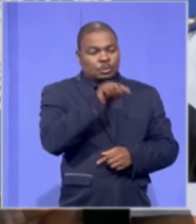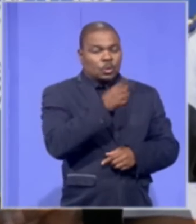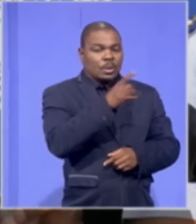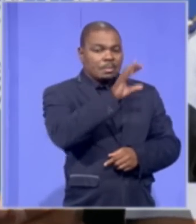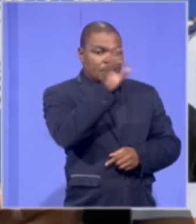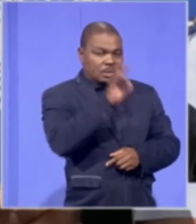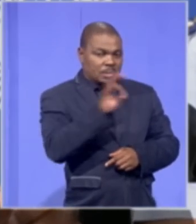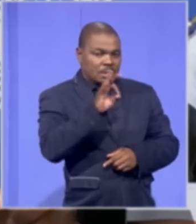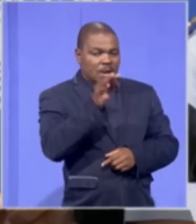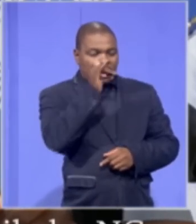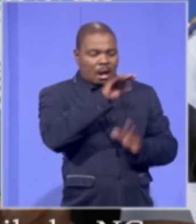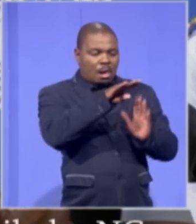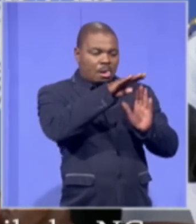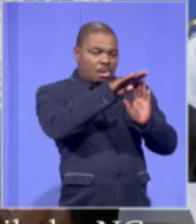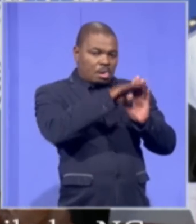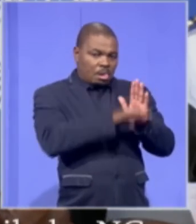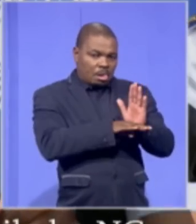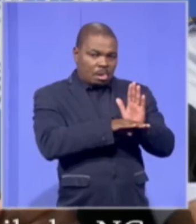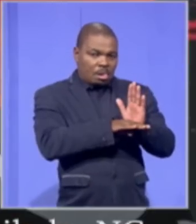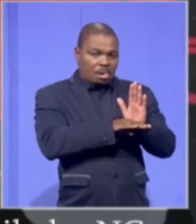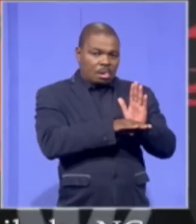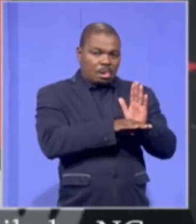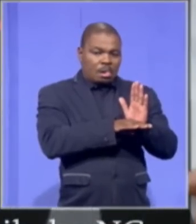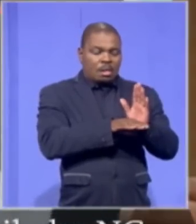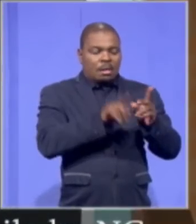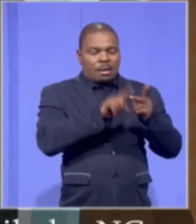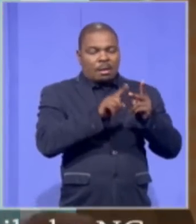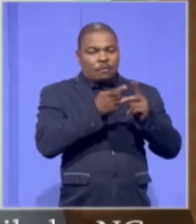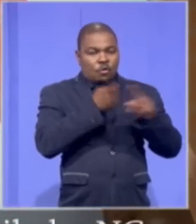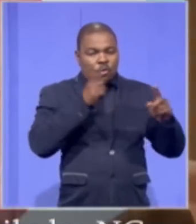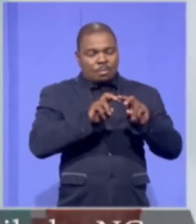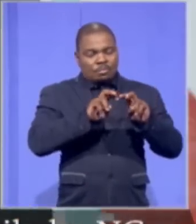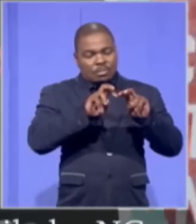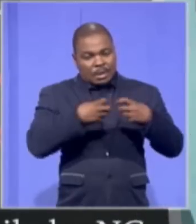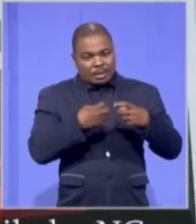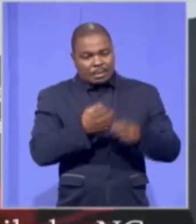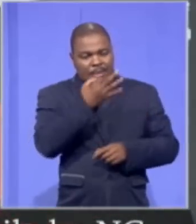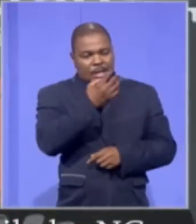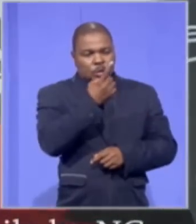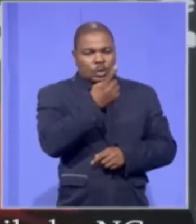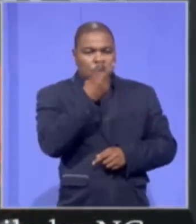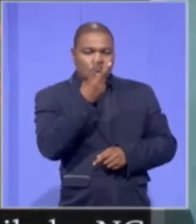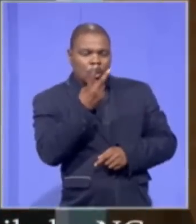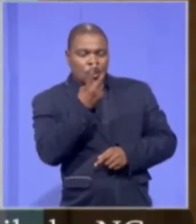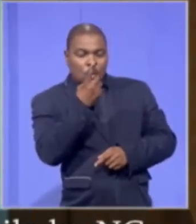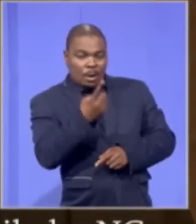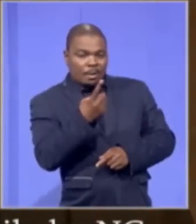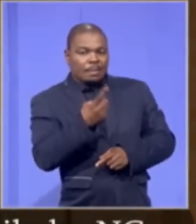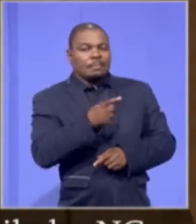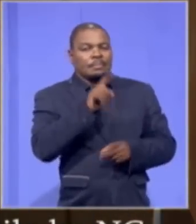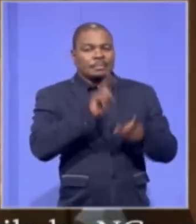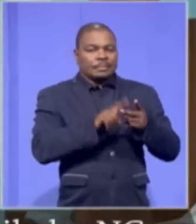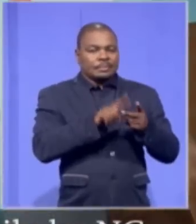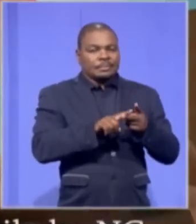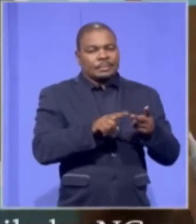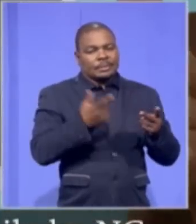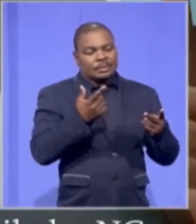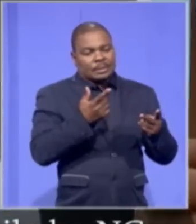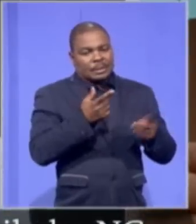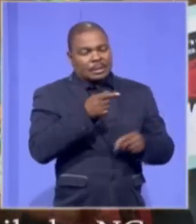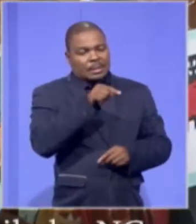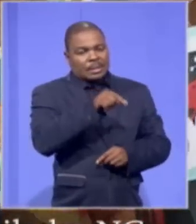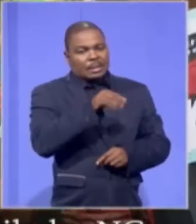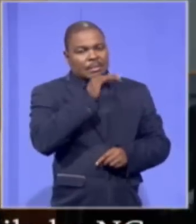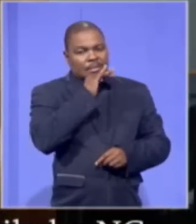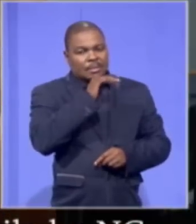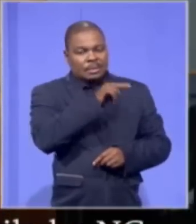2.1% decline in reported rape cases with 321 incidents recorded, this figure remains